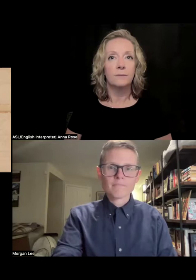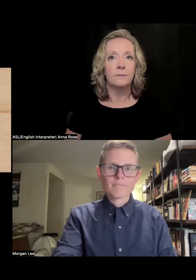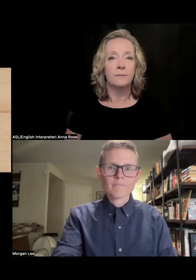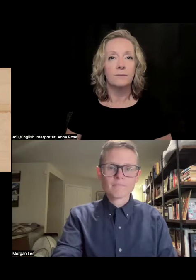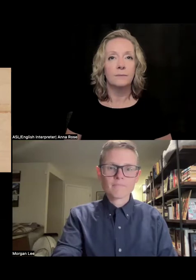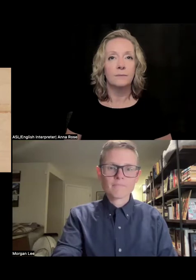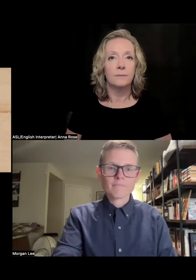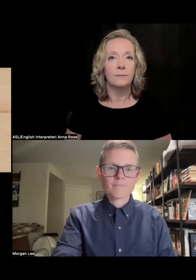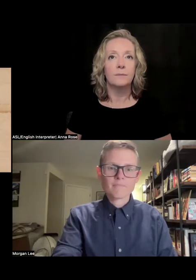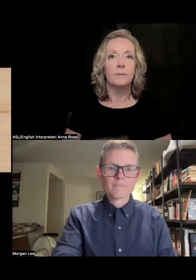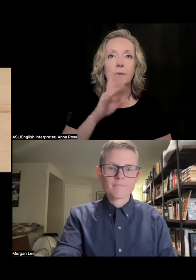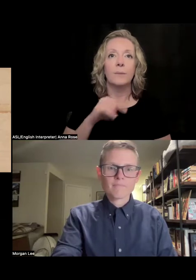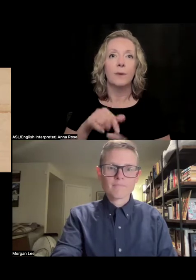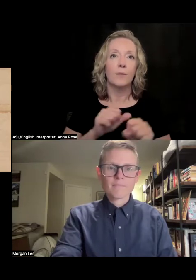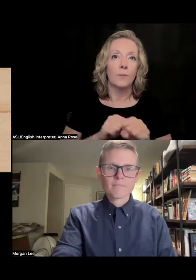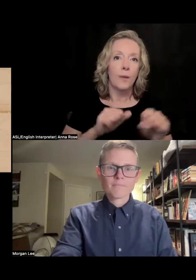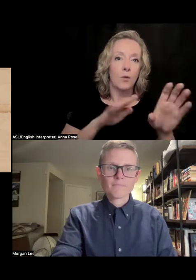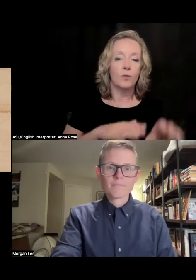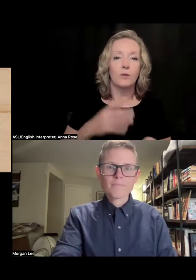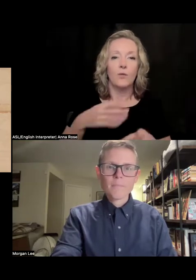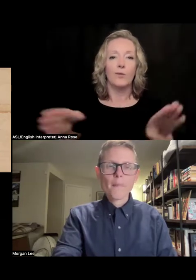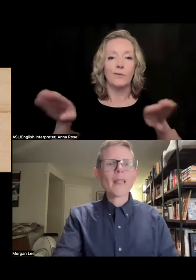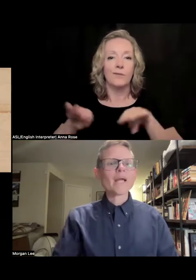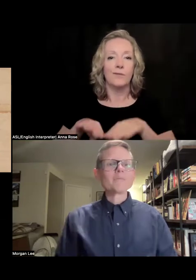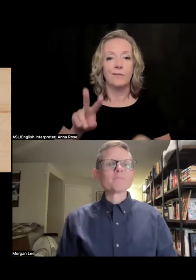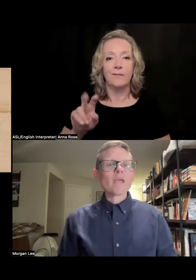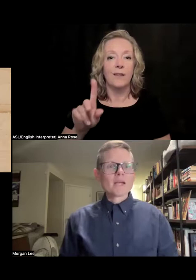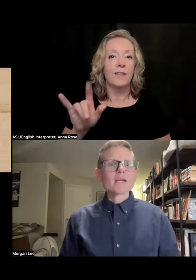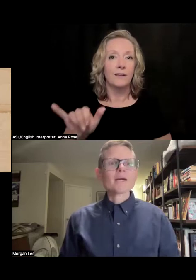are valleys along the Blue Ridge Mountains.